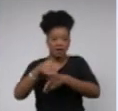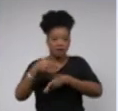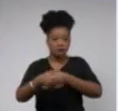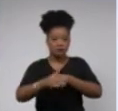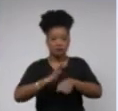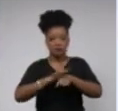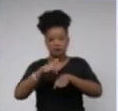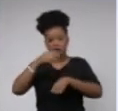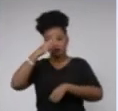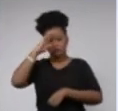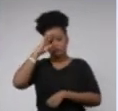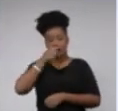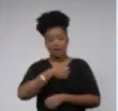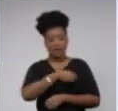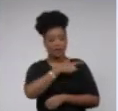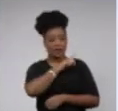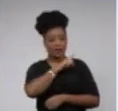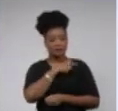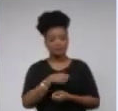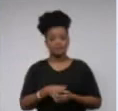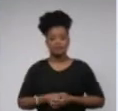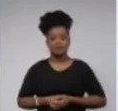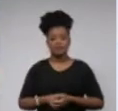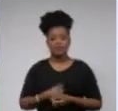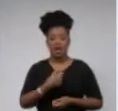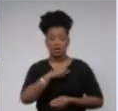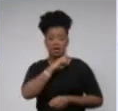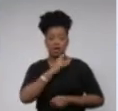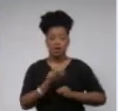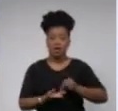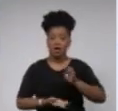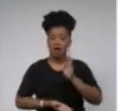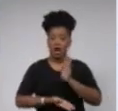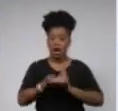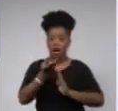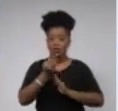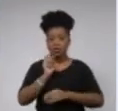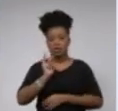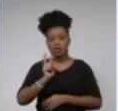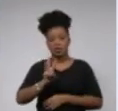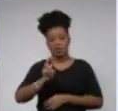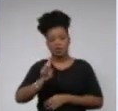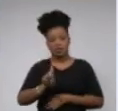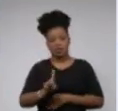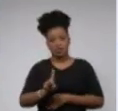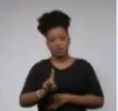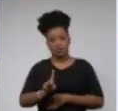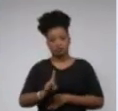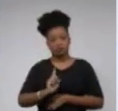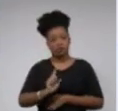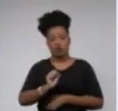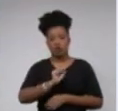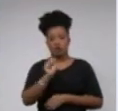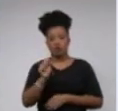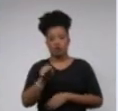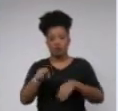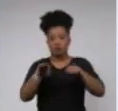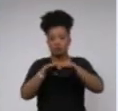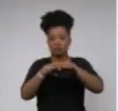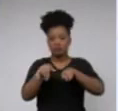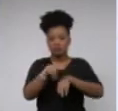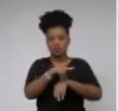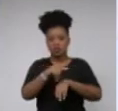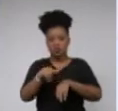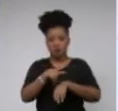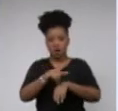4,613 patients, that is, the 86.9% of all diagnosed cases in Cuba recovered from the virus.